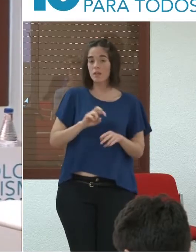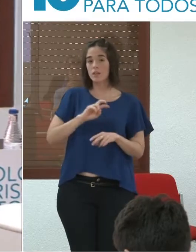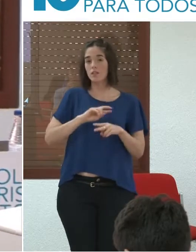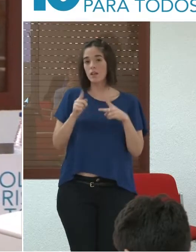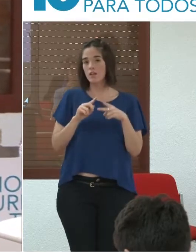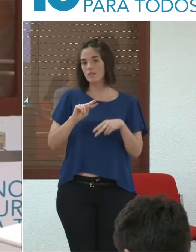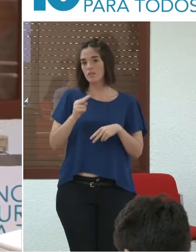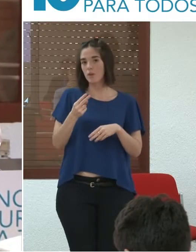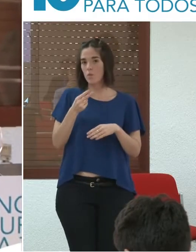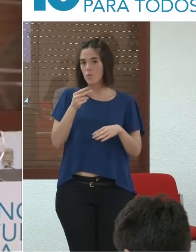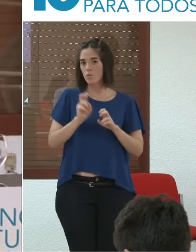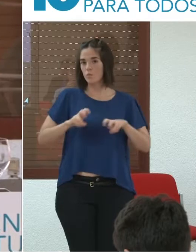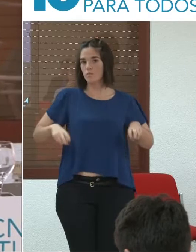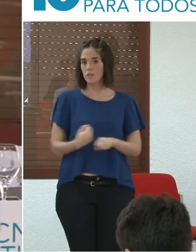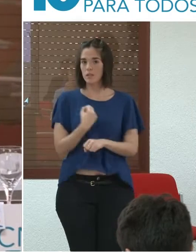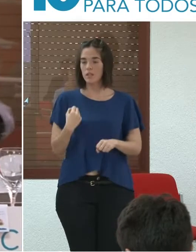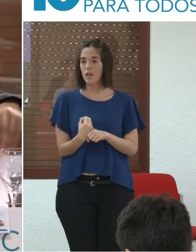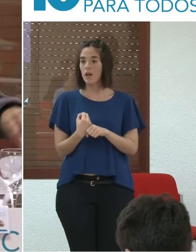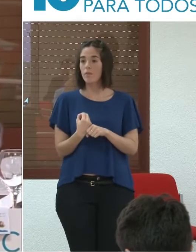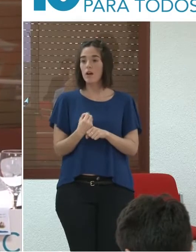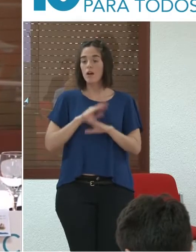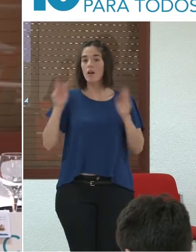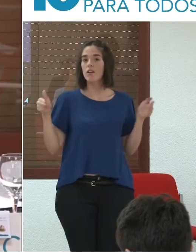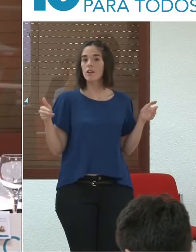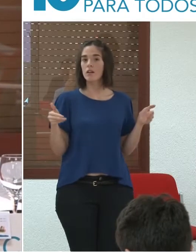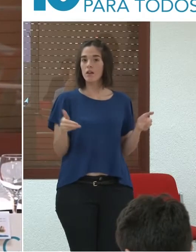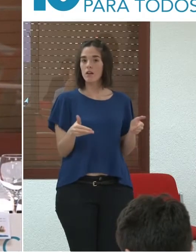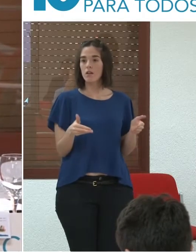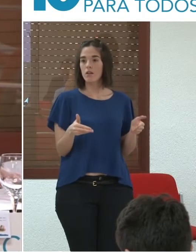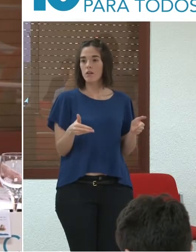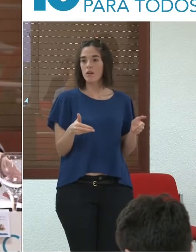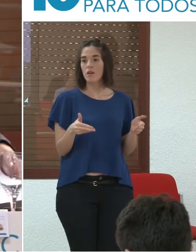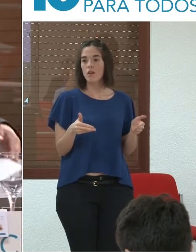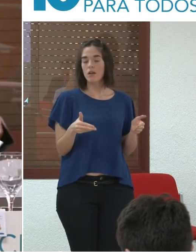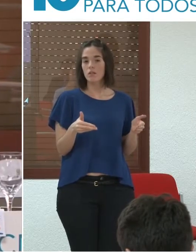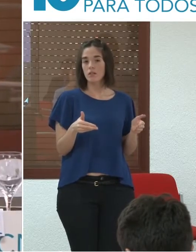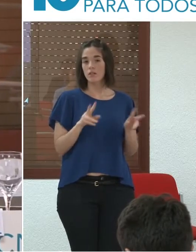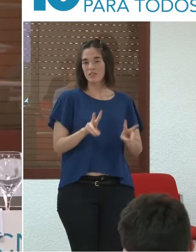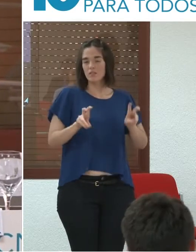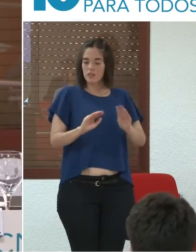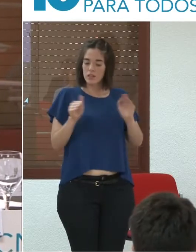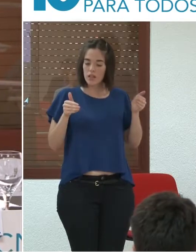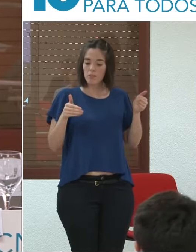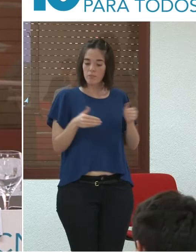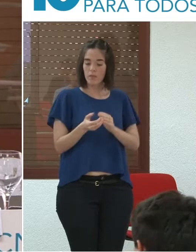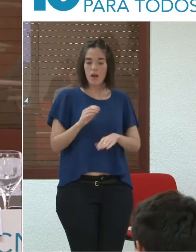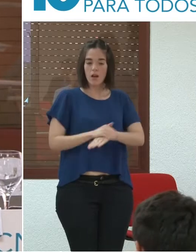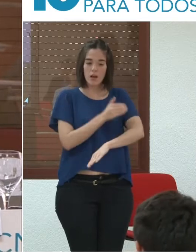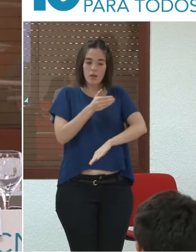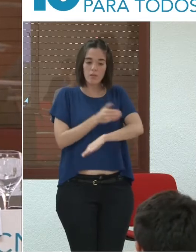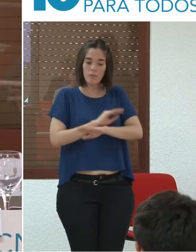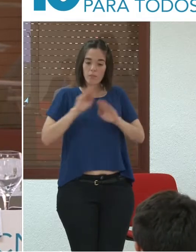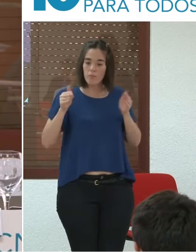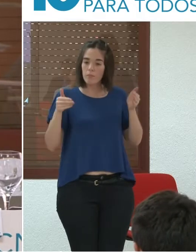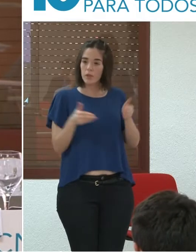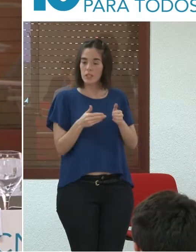trabajo round curso, table in the evening. dedicado cuya temática se centra en las prótesis We're going de to be cara a